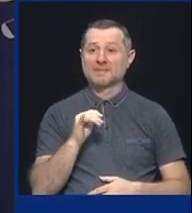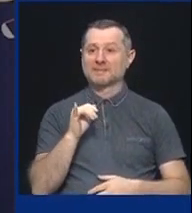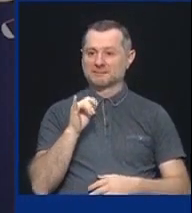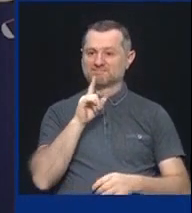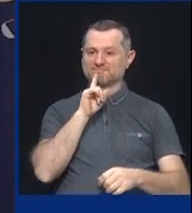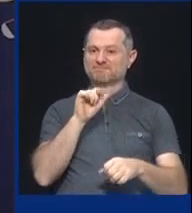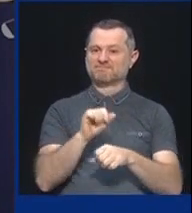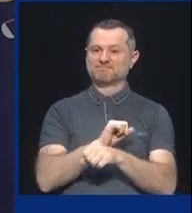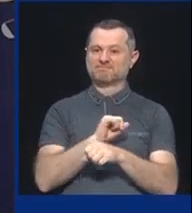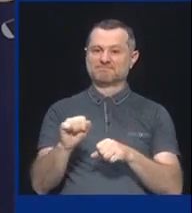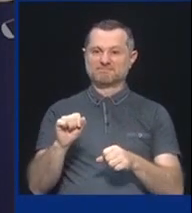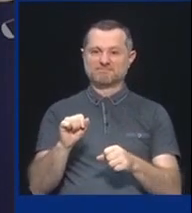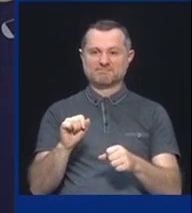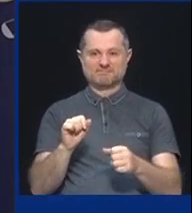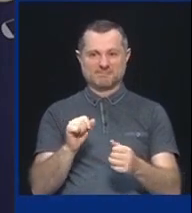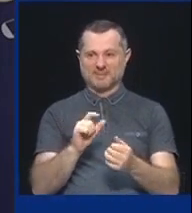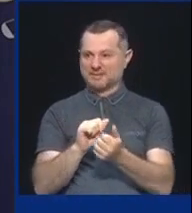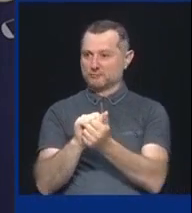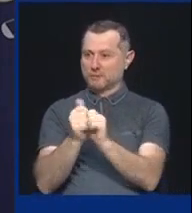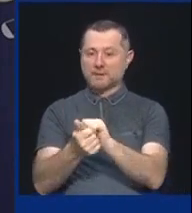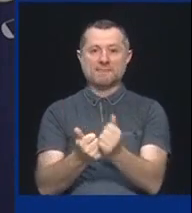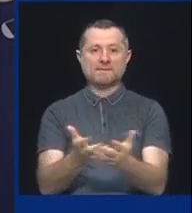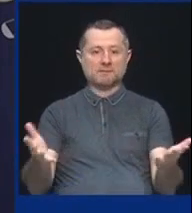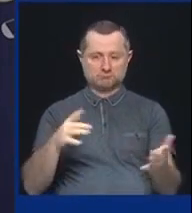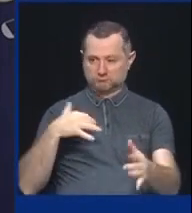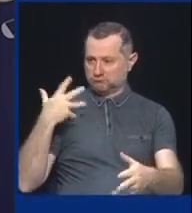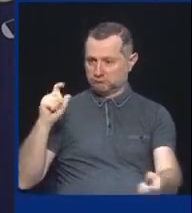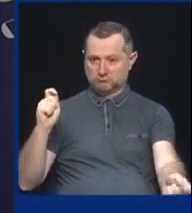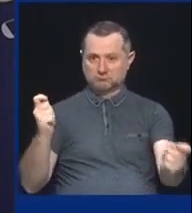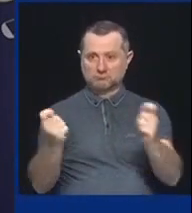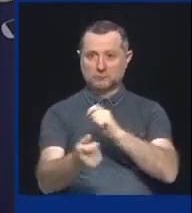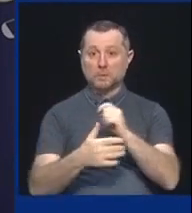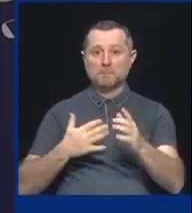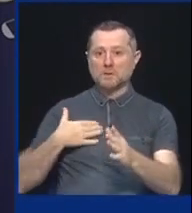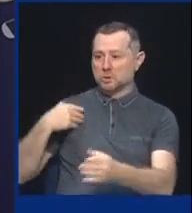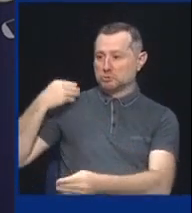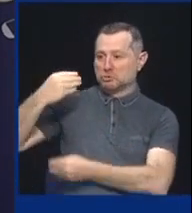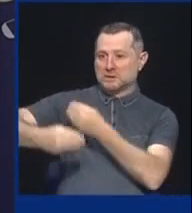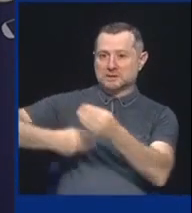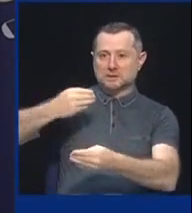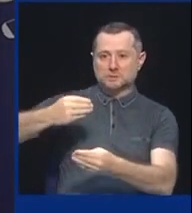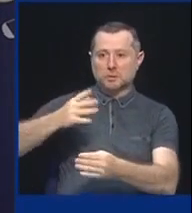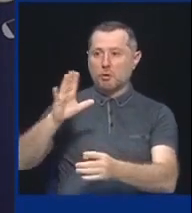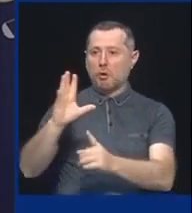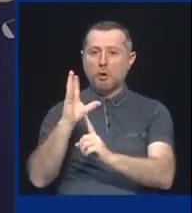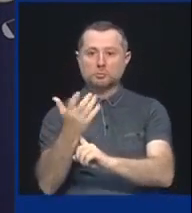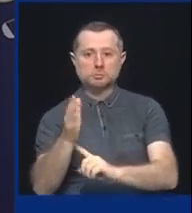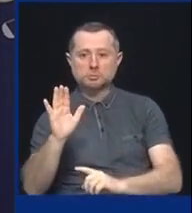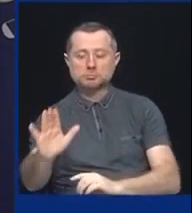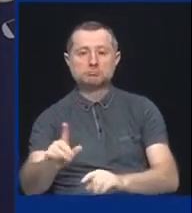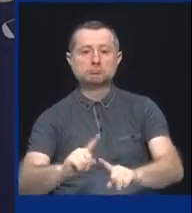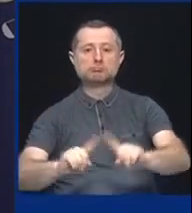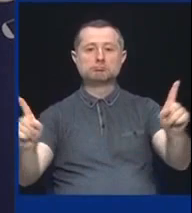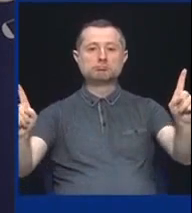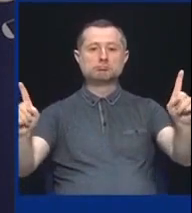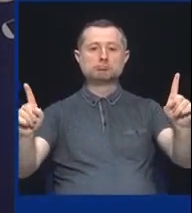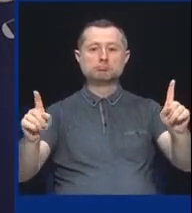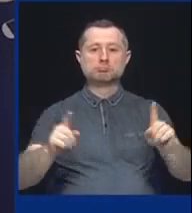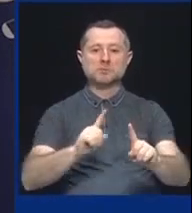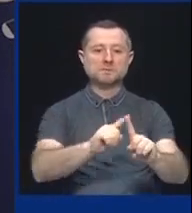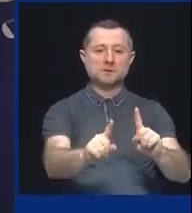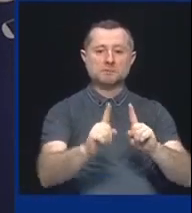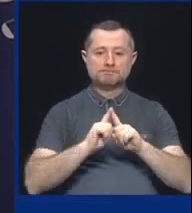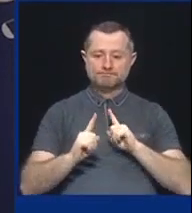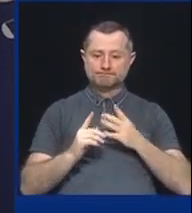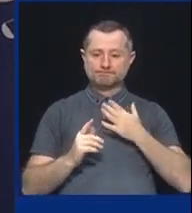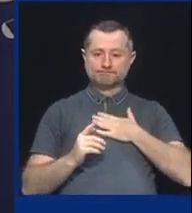redrawn. There are generational and cultural shifts that I just didn't